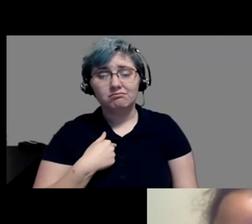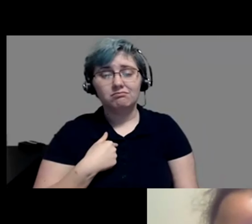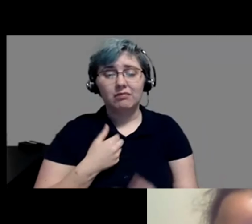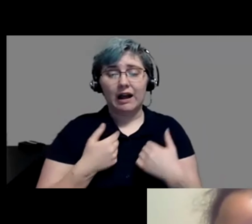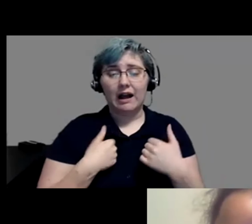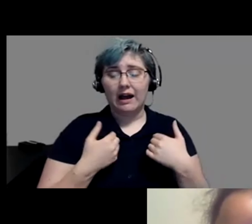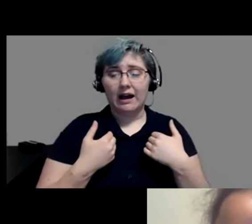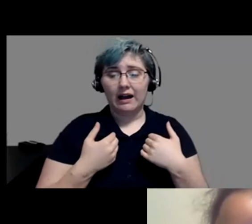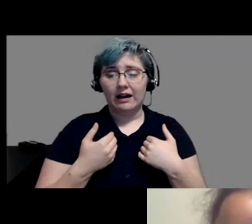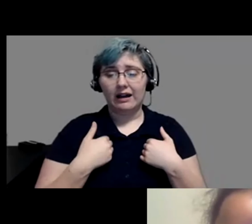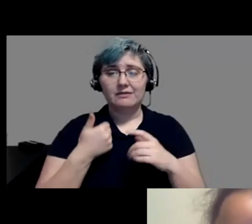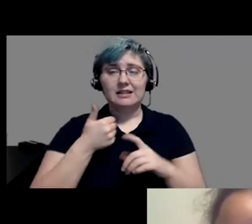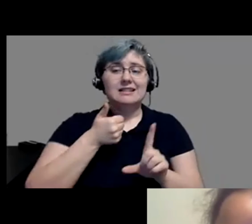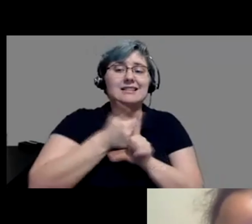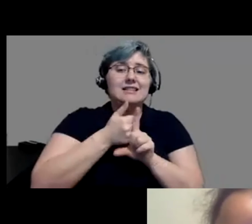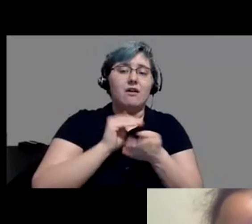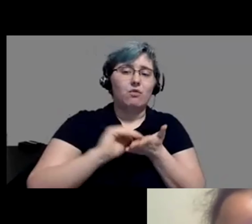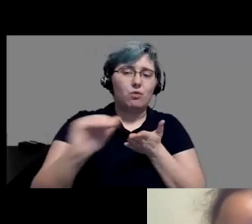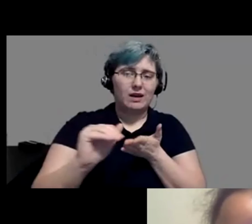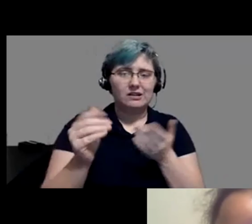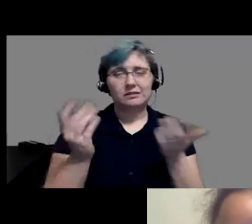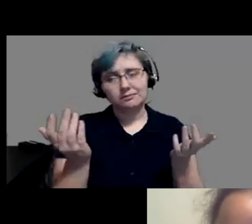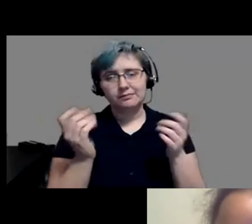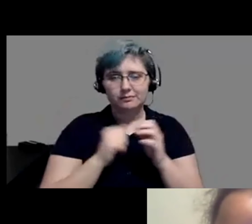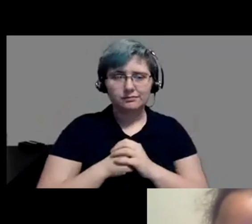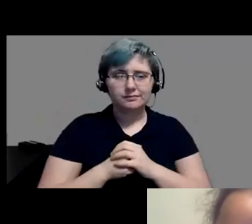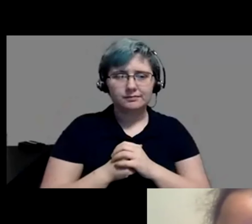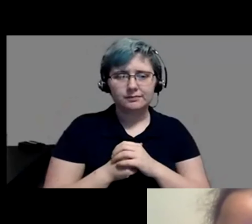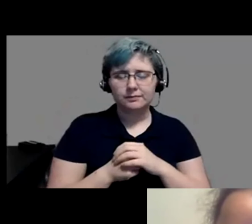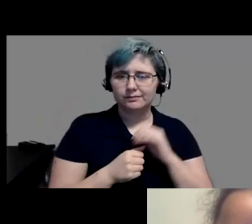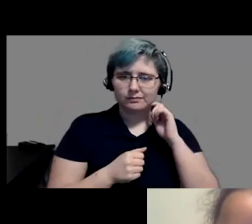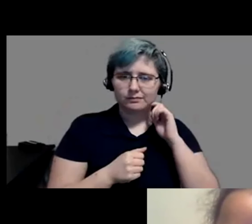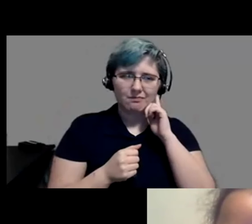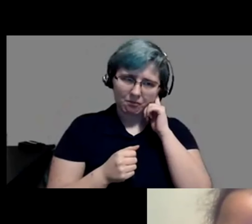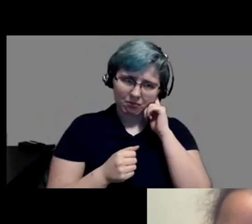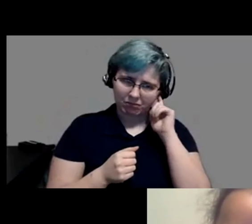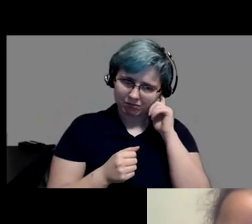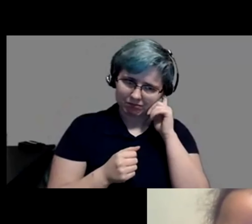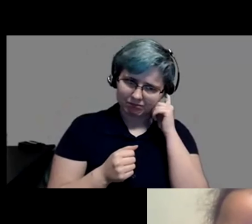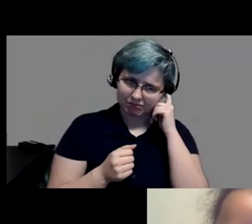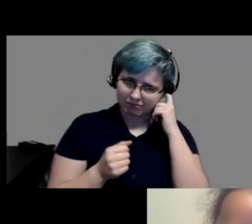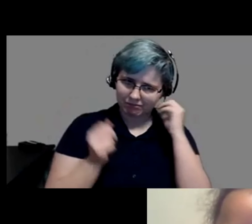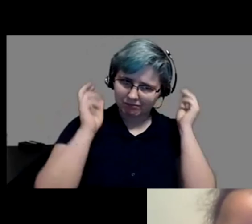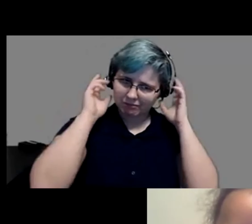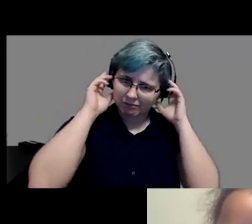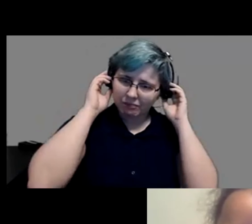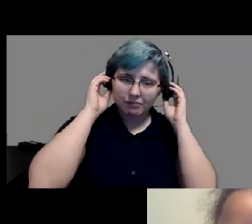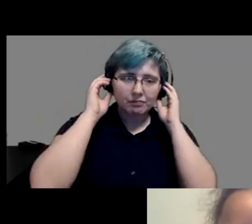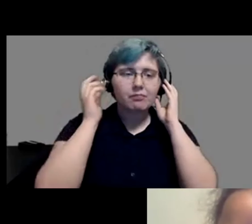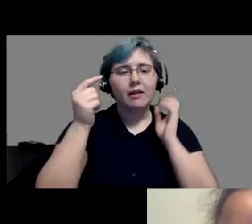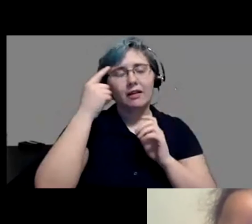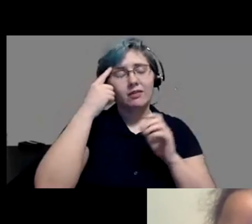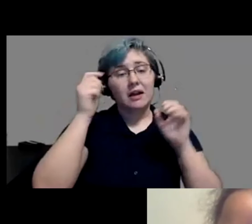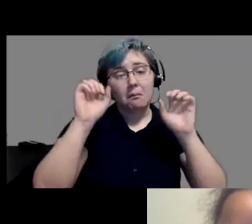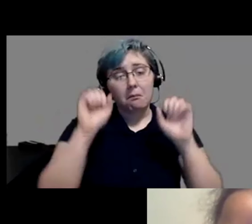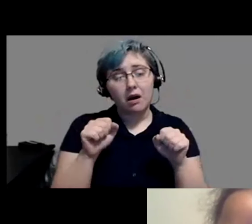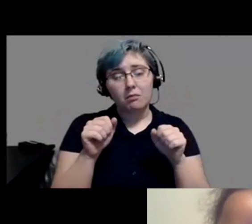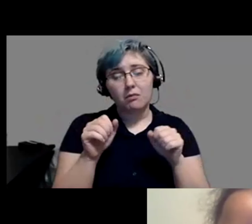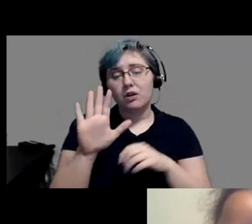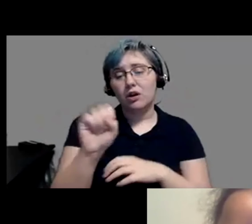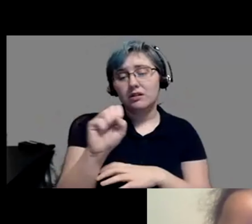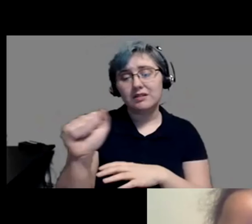the self waiver. Okay. So I think it would be very likely that, and of course, your SSA is going to be the expert